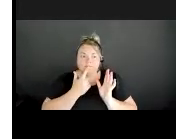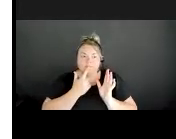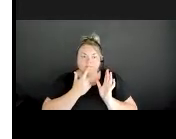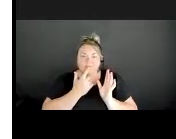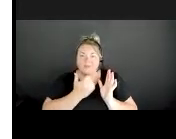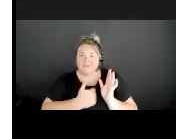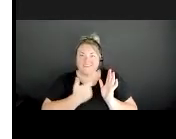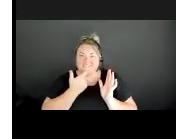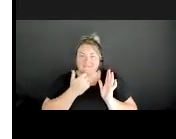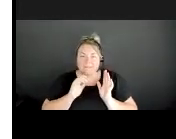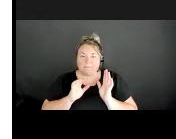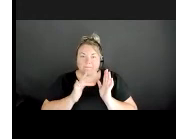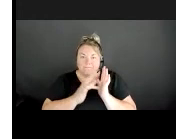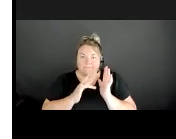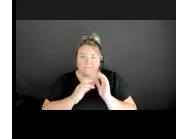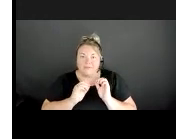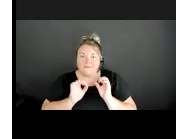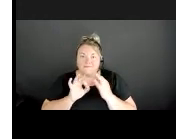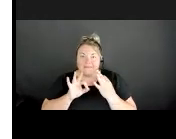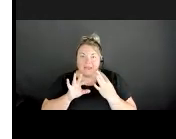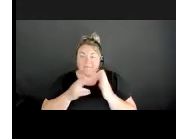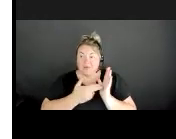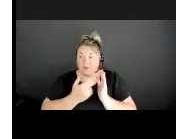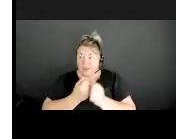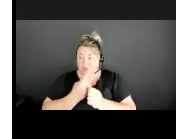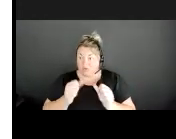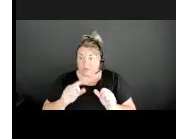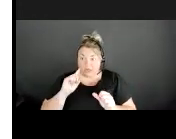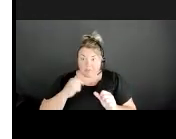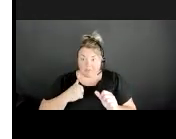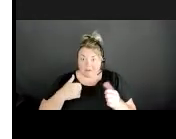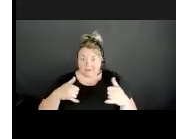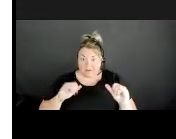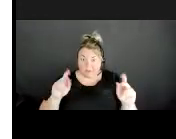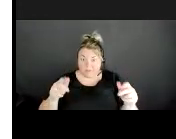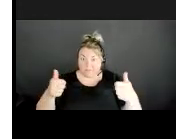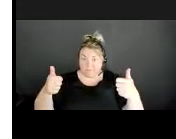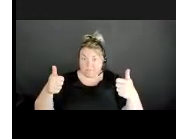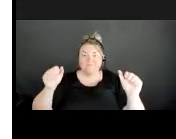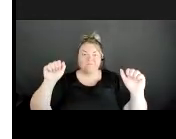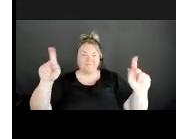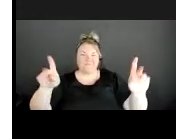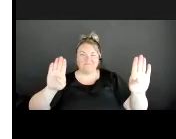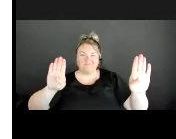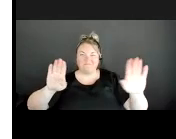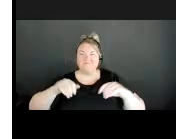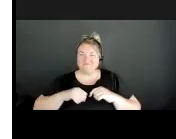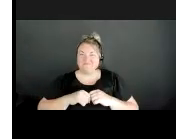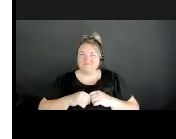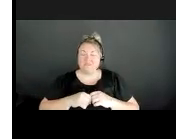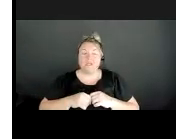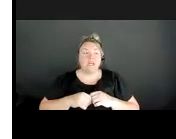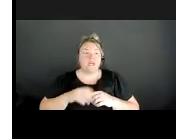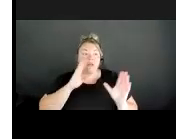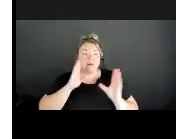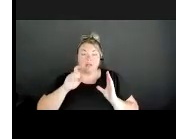sorry, I just got some feedback, making sure everybody can hear me still okay? Okay, just making sure. The plan